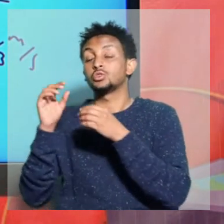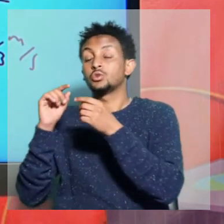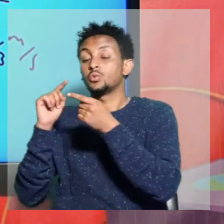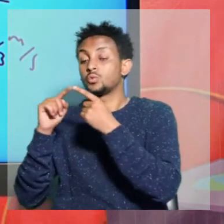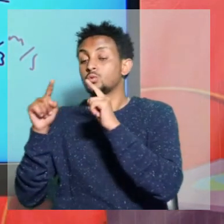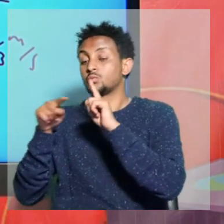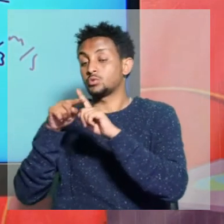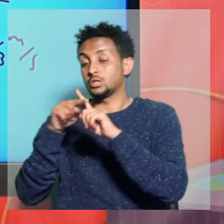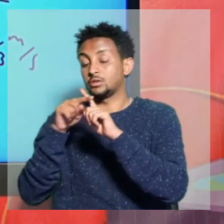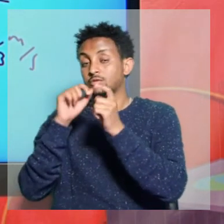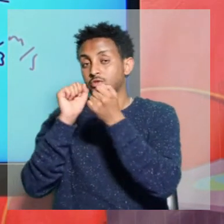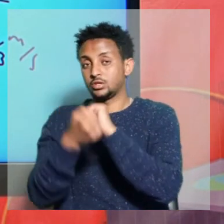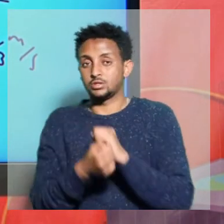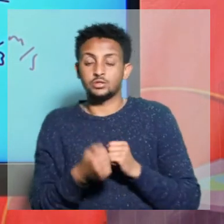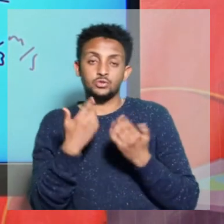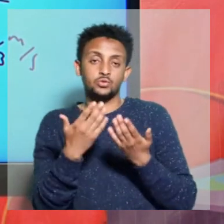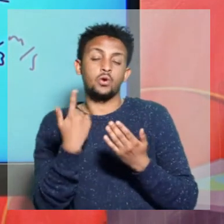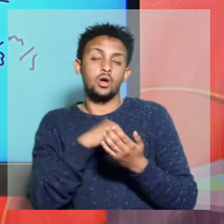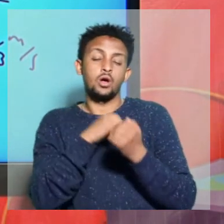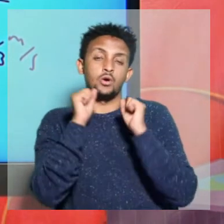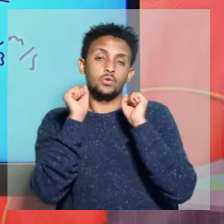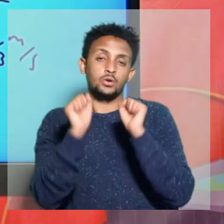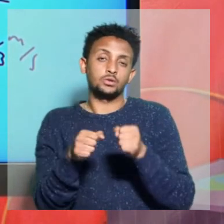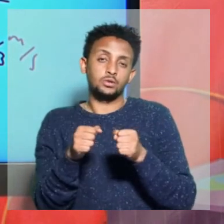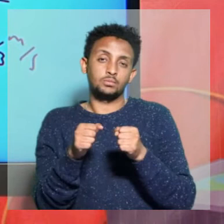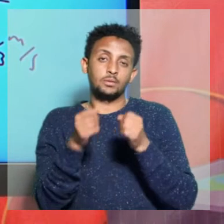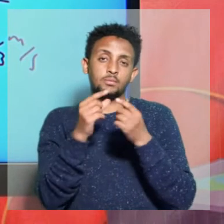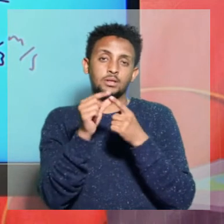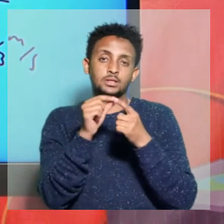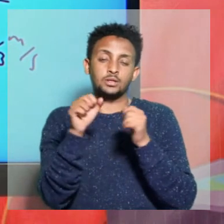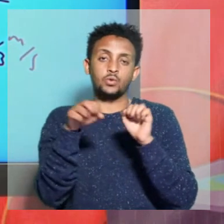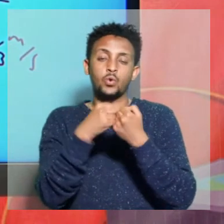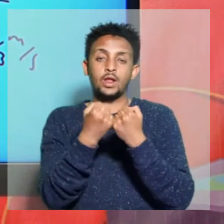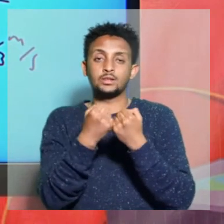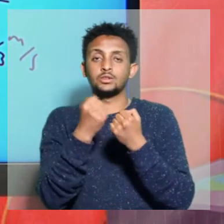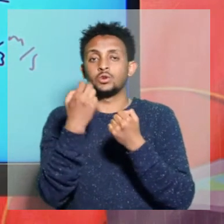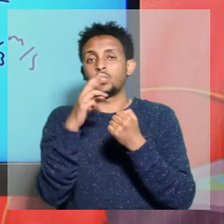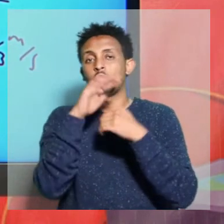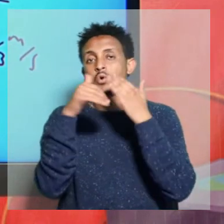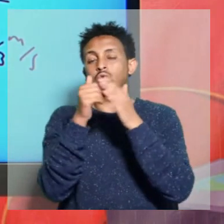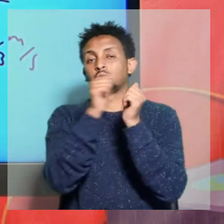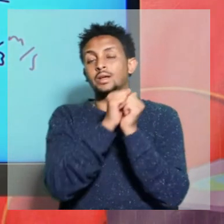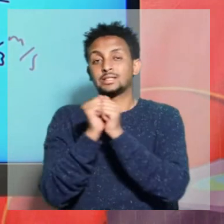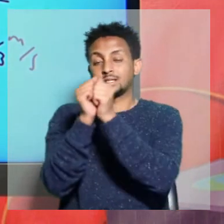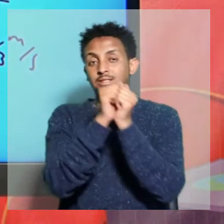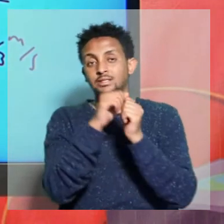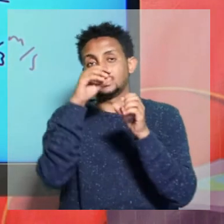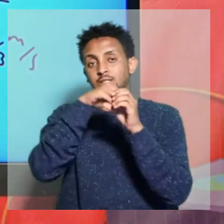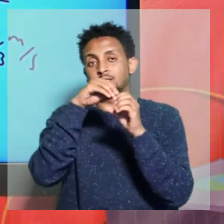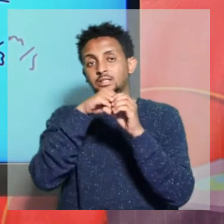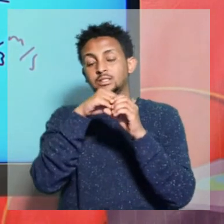along the positive x direction. This is how we determine if the particles are colliding all together in